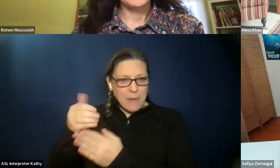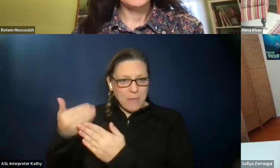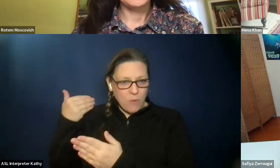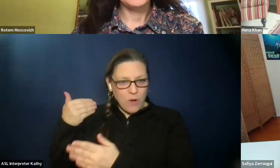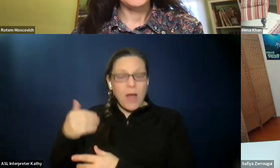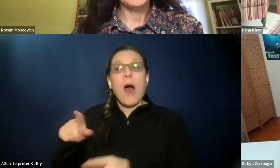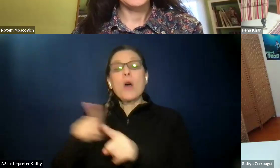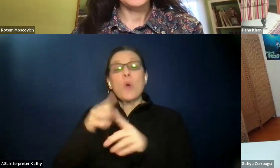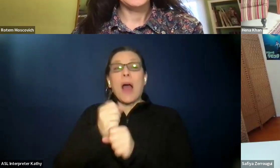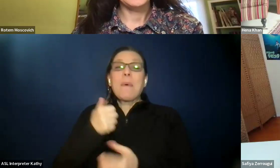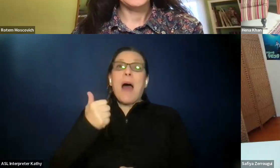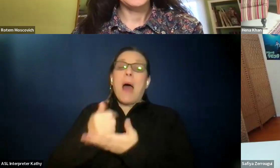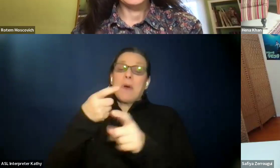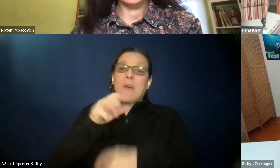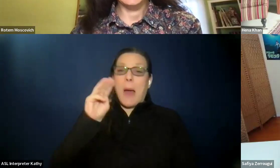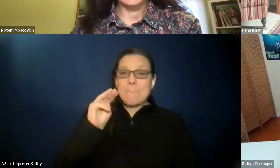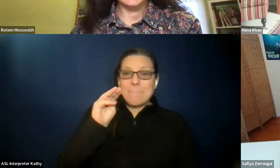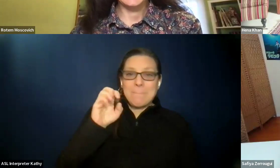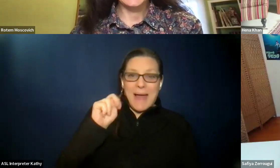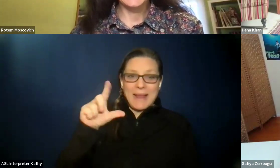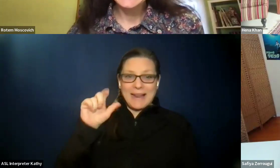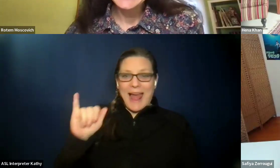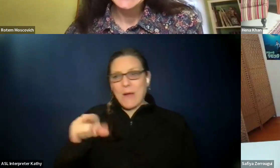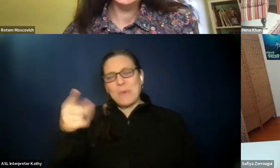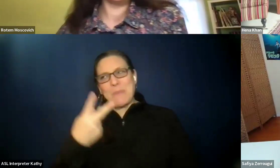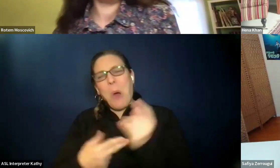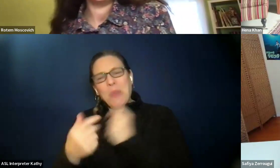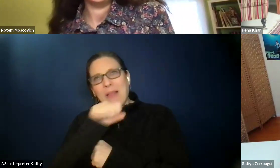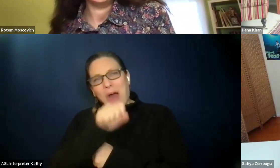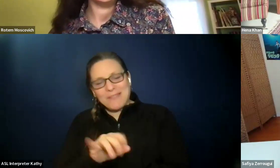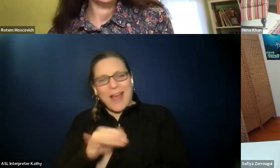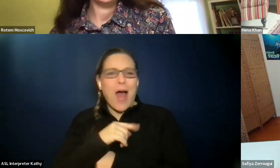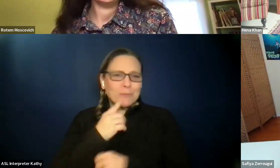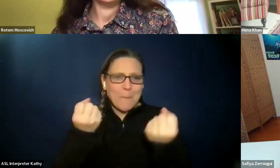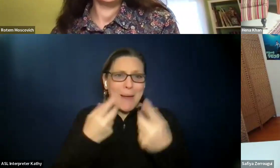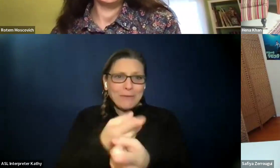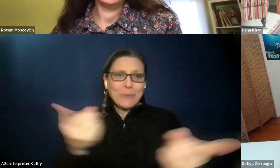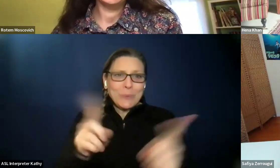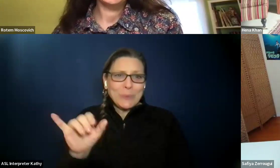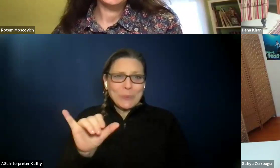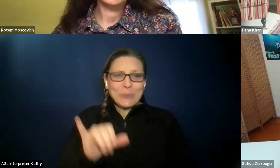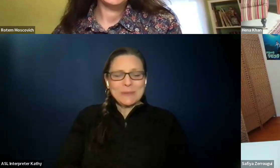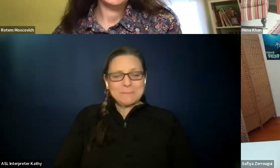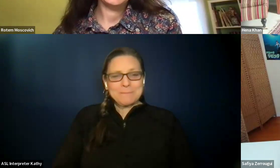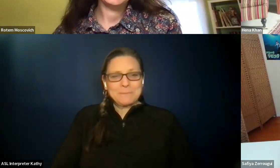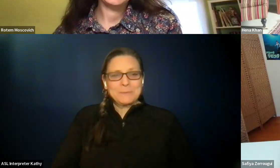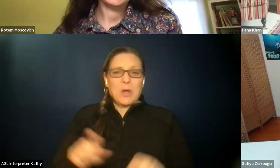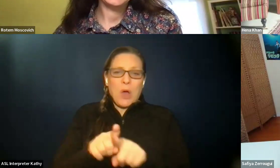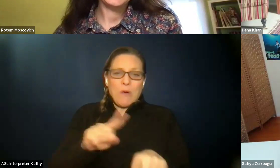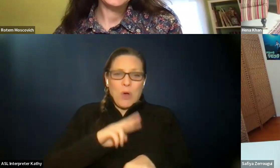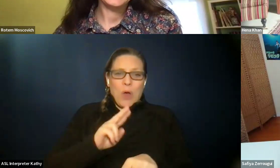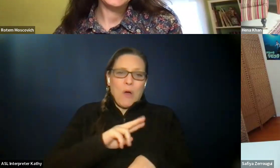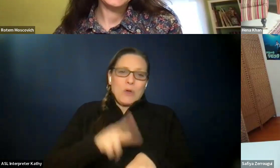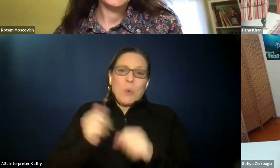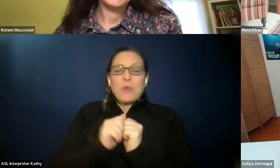generous help from the wonderful author Min Lei, who we both love, and I'm sure many of you out there too. And then, of course, with